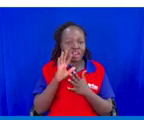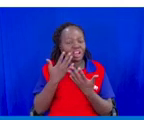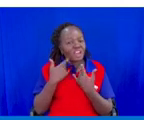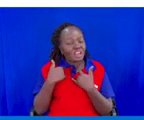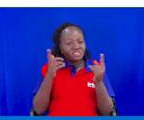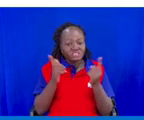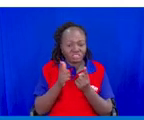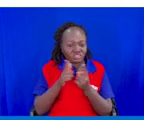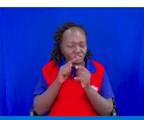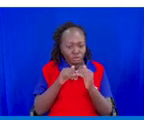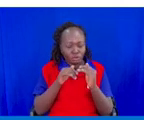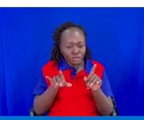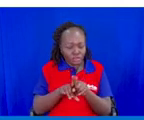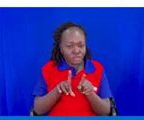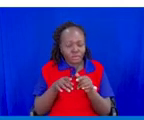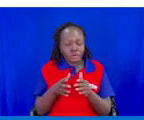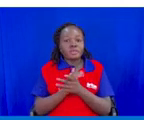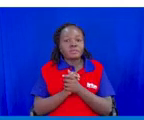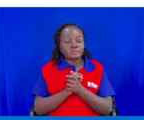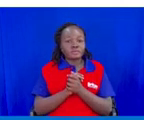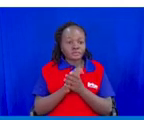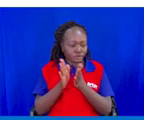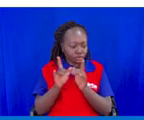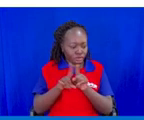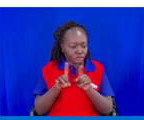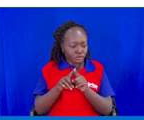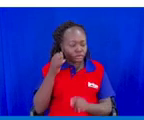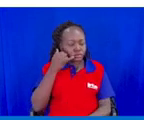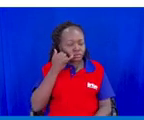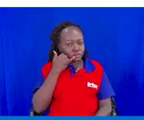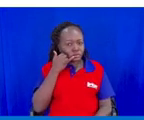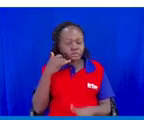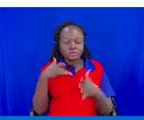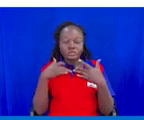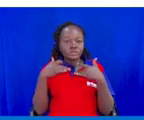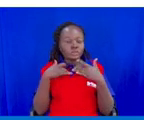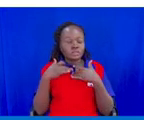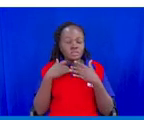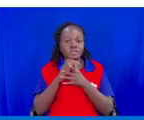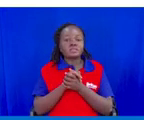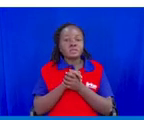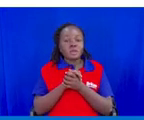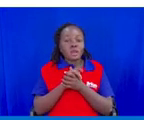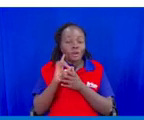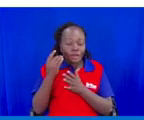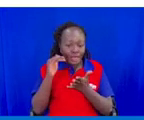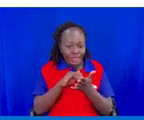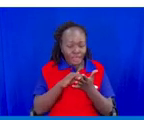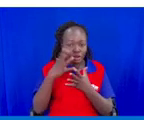that methodology in as far as the mobile app is concerned and the portal. So once again, go